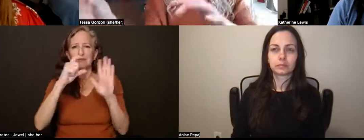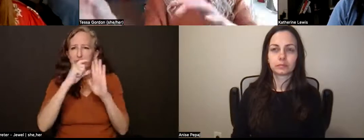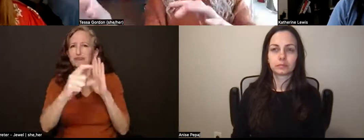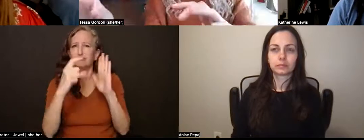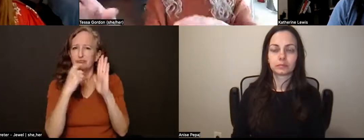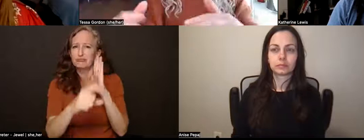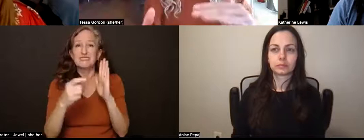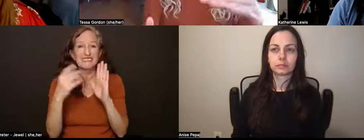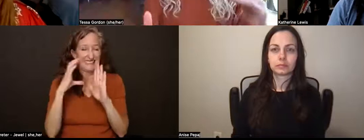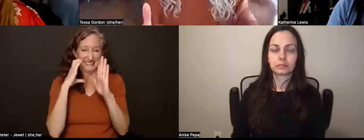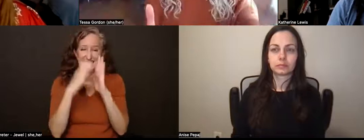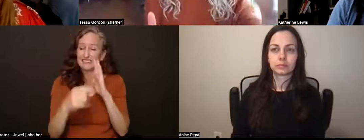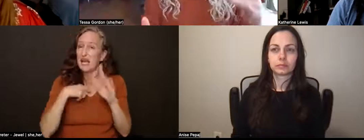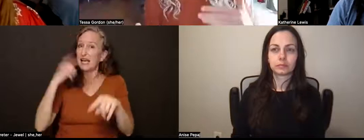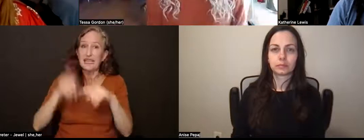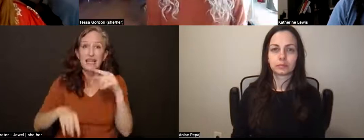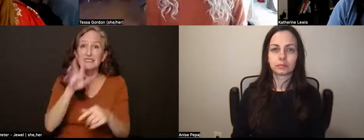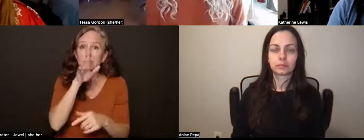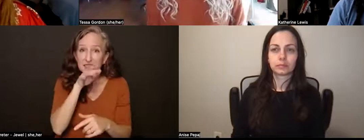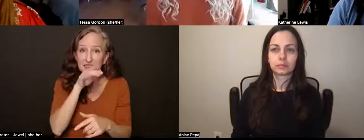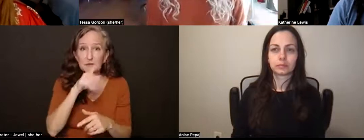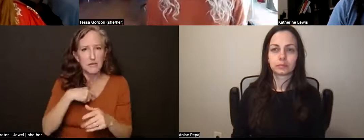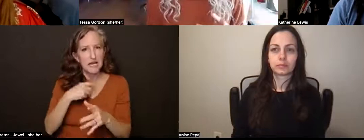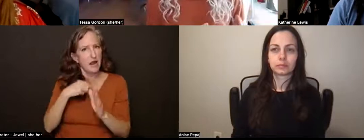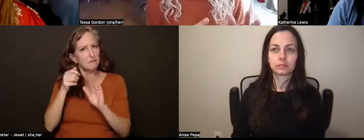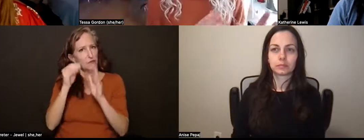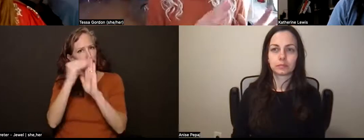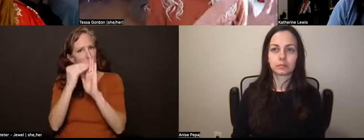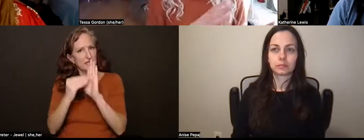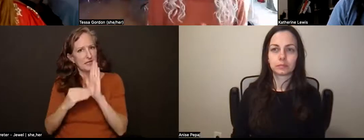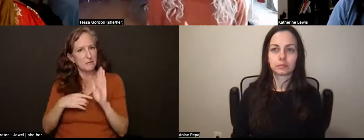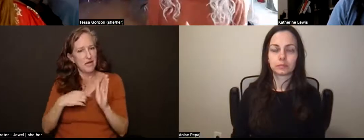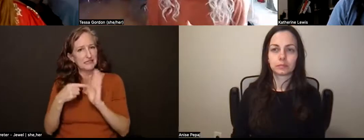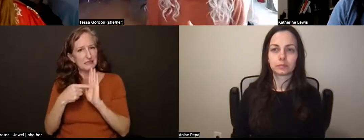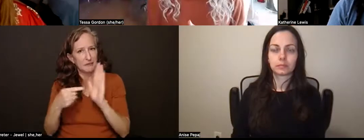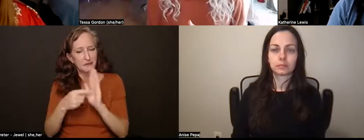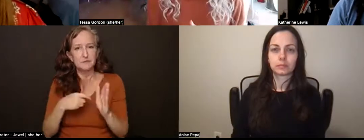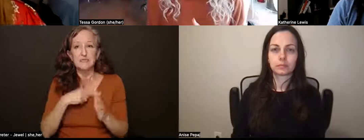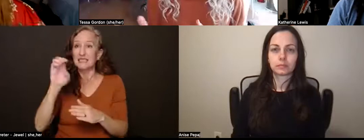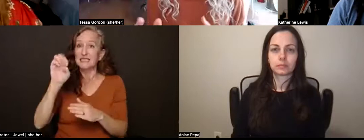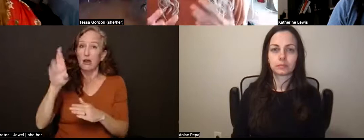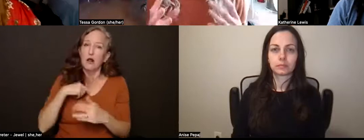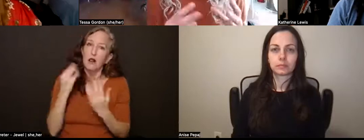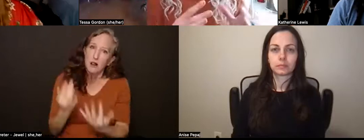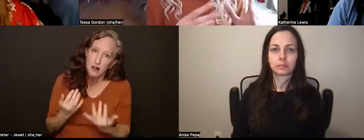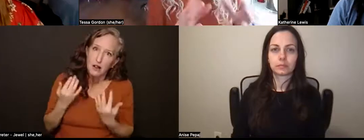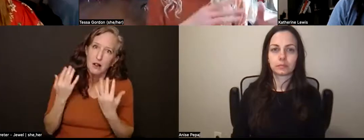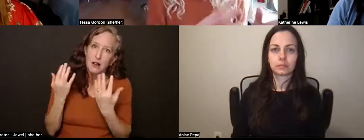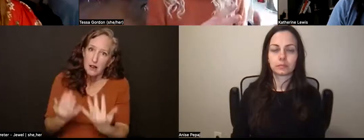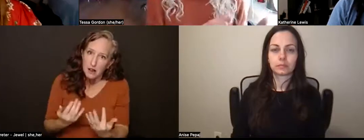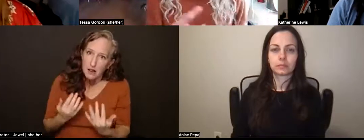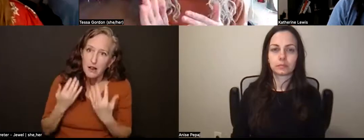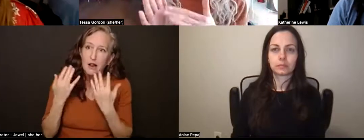cannot speak, but I'm tracking all my symptoms. I'm waiting in the ER forever. It's